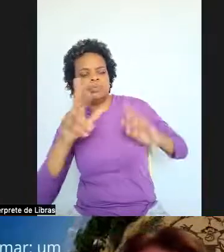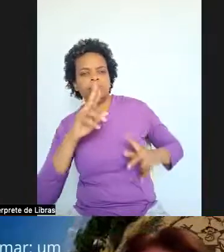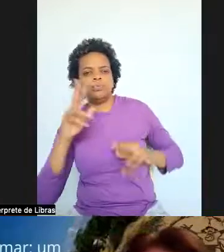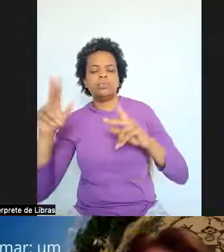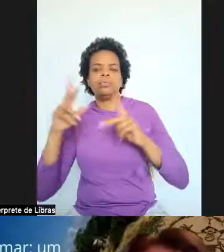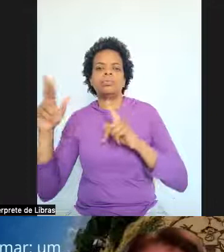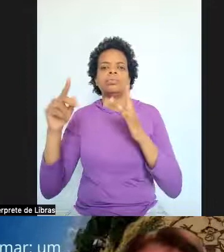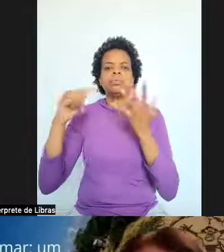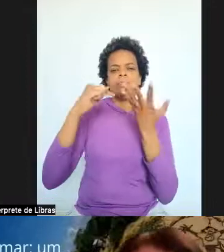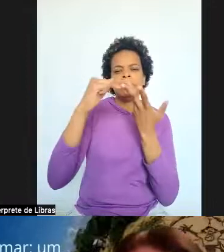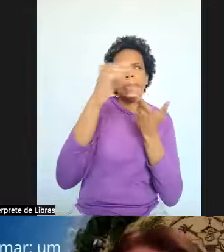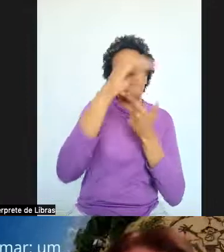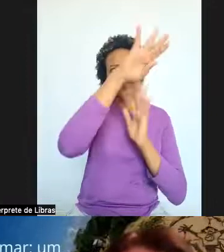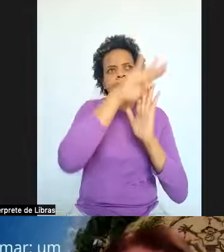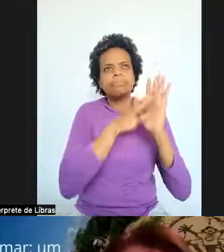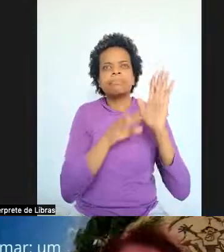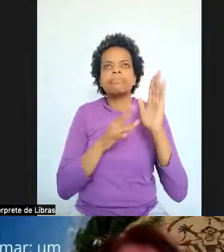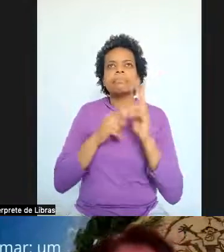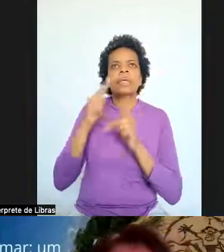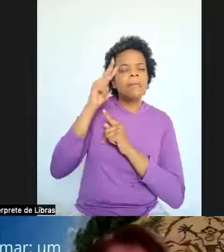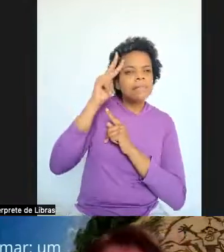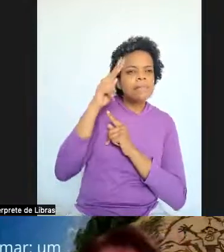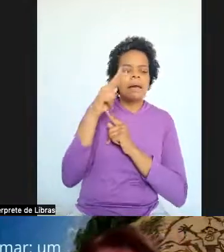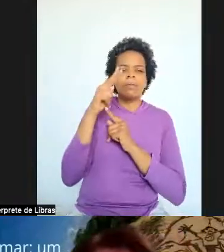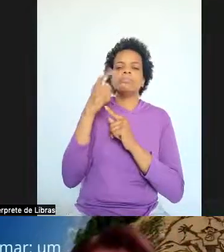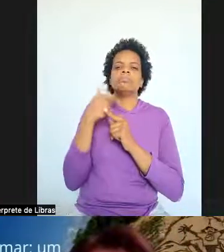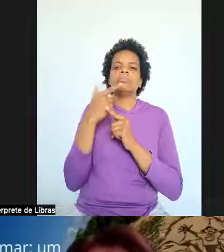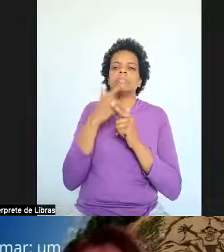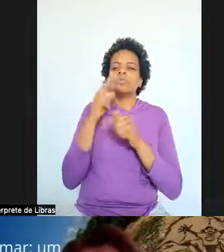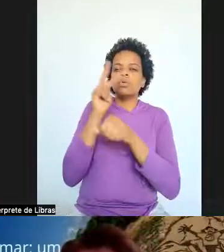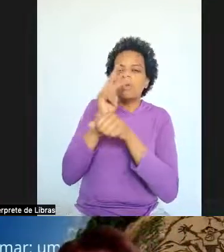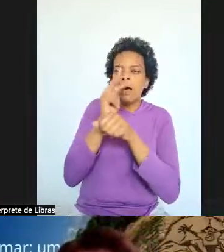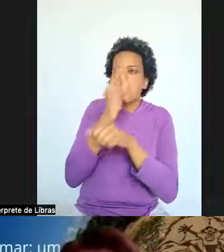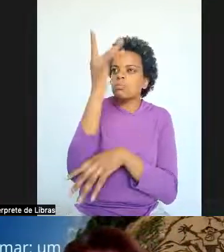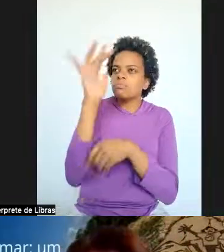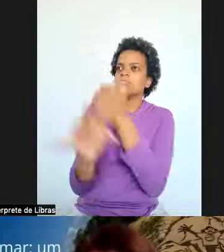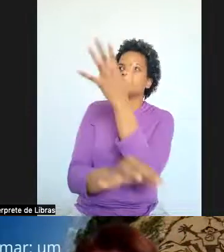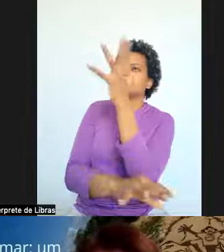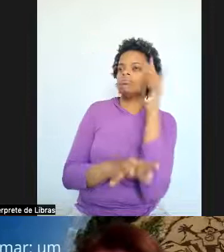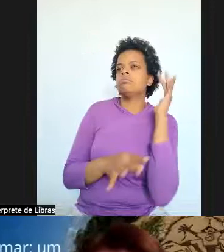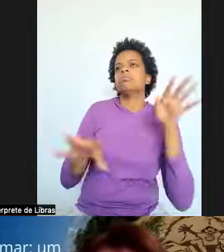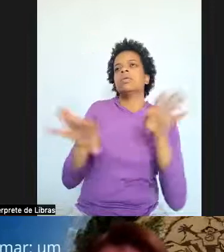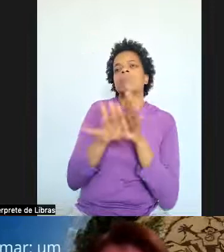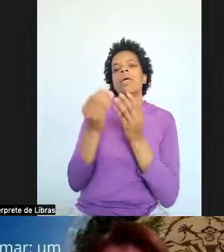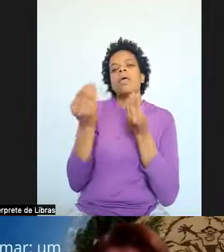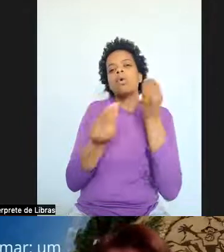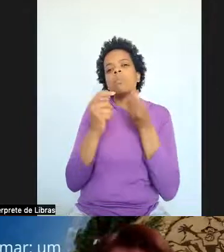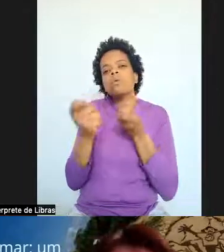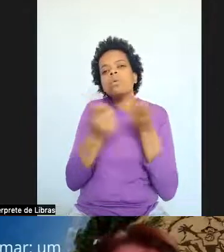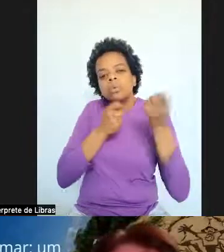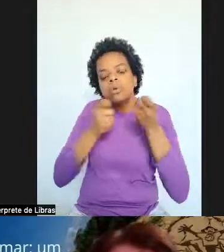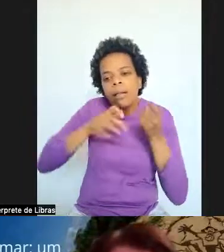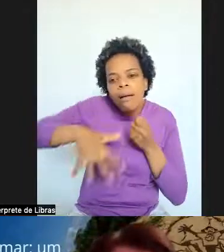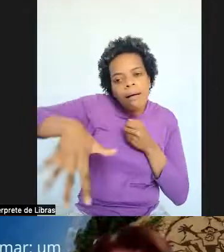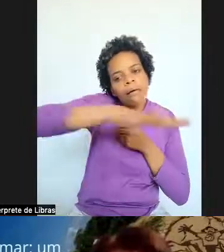diversified approach over several aspects of the environment, having an ecosystemic vision and the global management